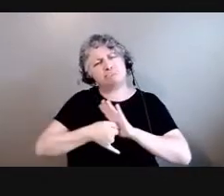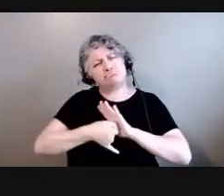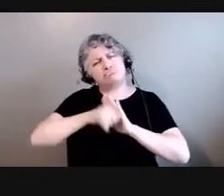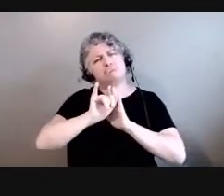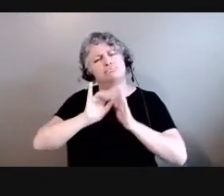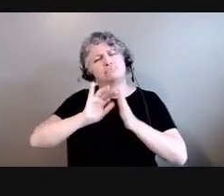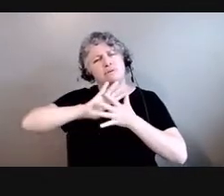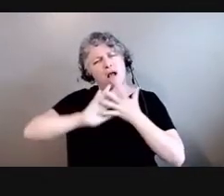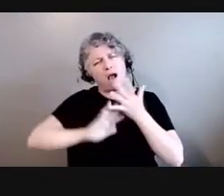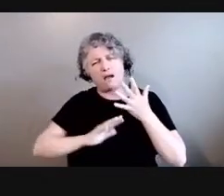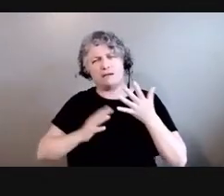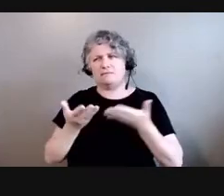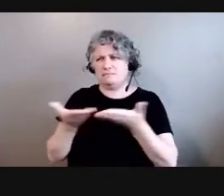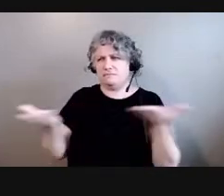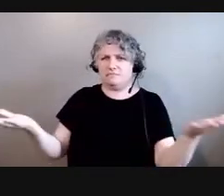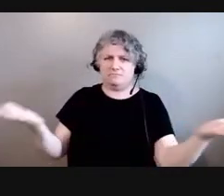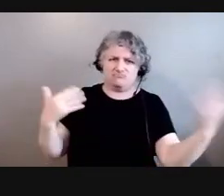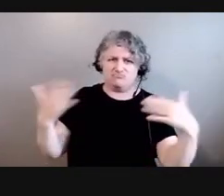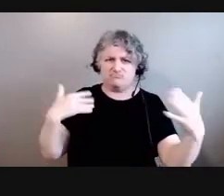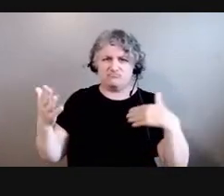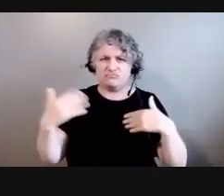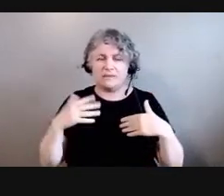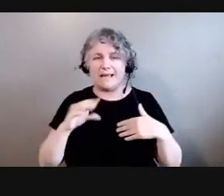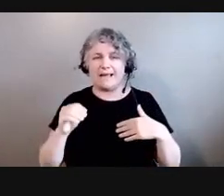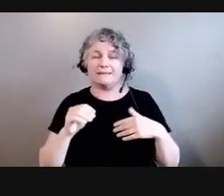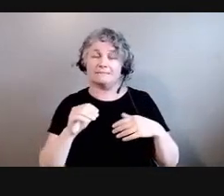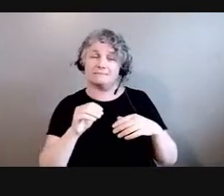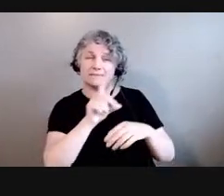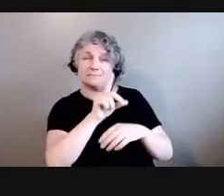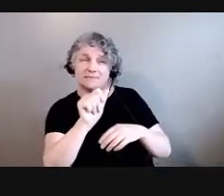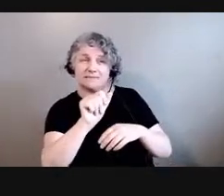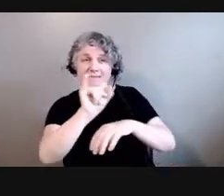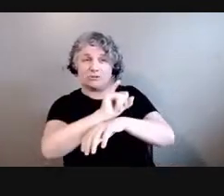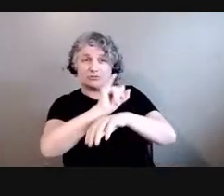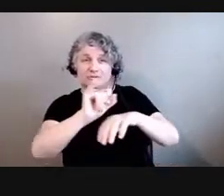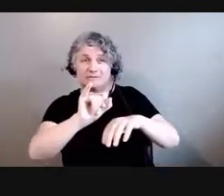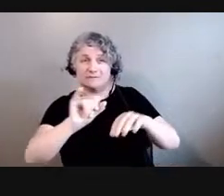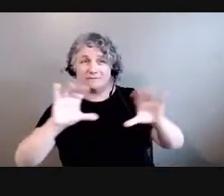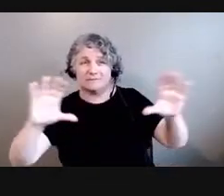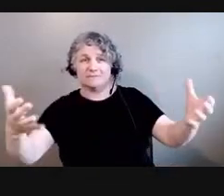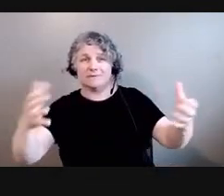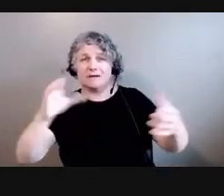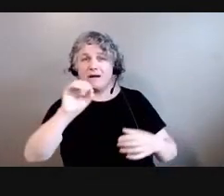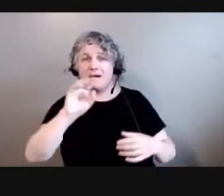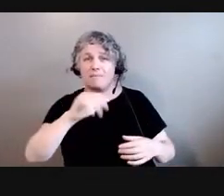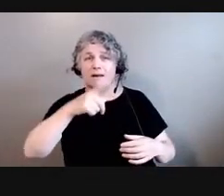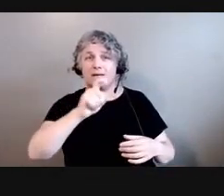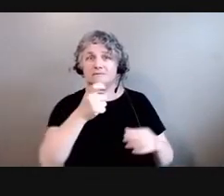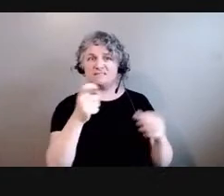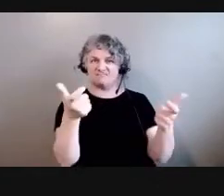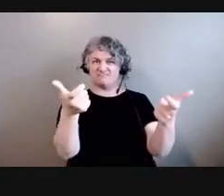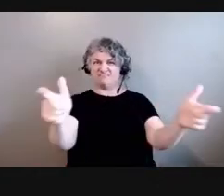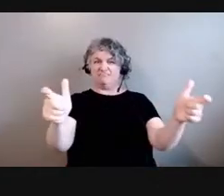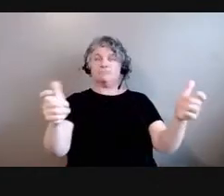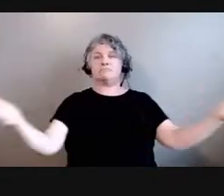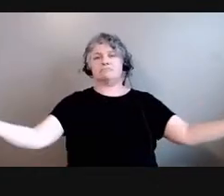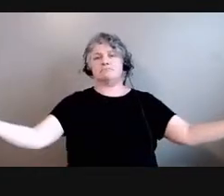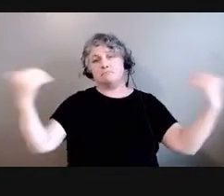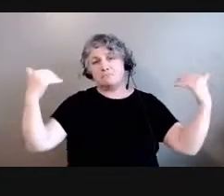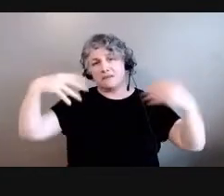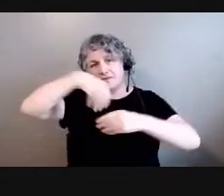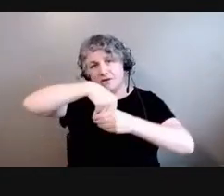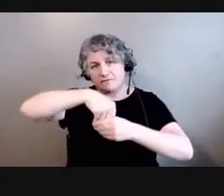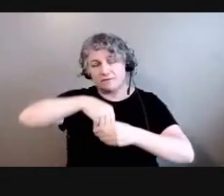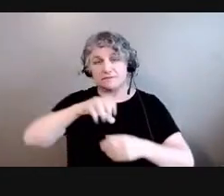want representatives of the disability industrial complex, right? And so do you want somebody from the CNIB on your